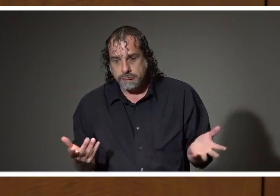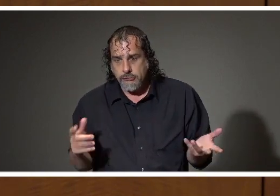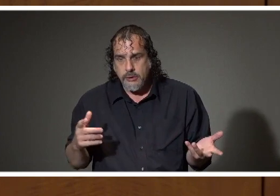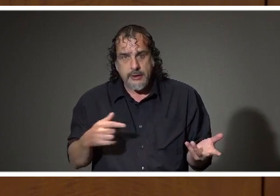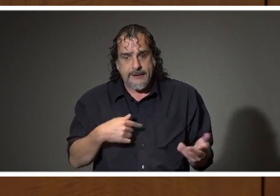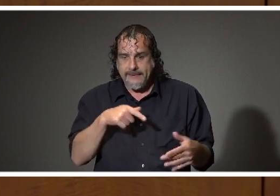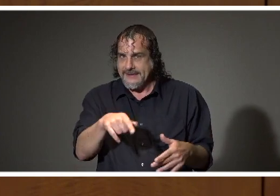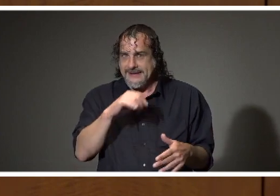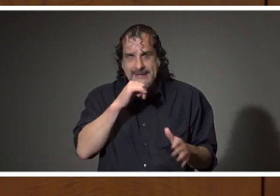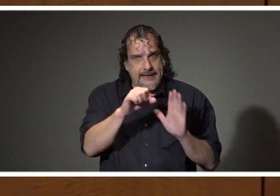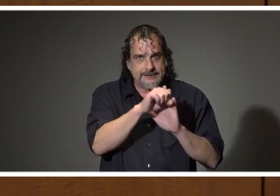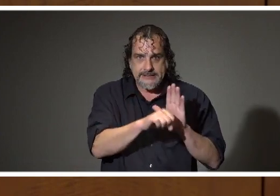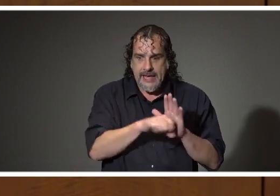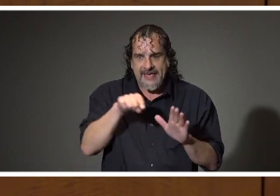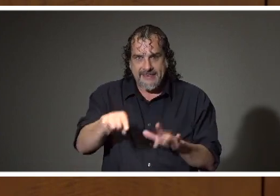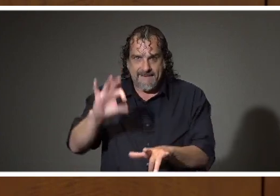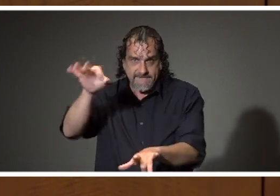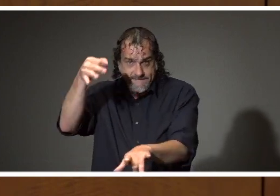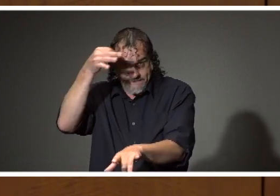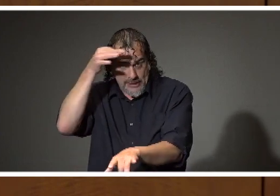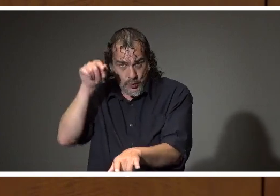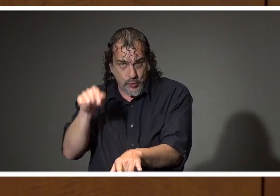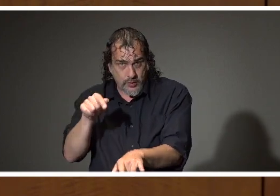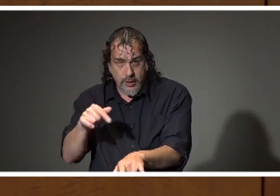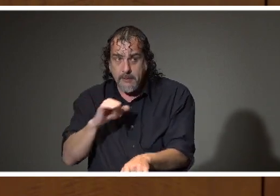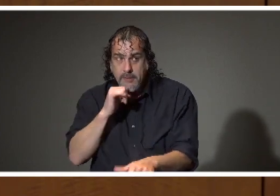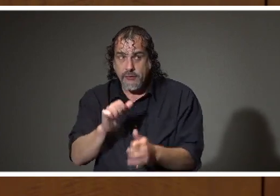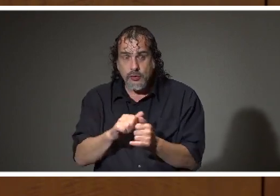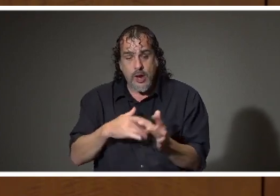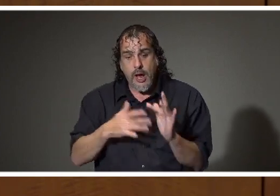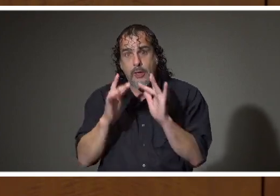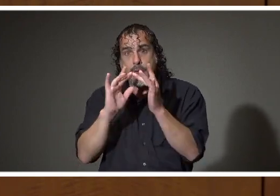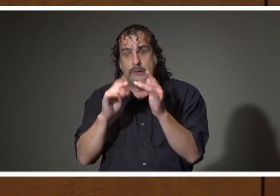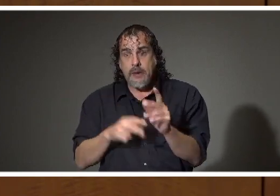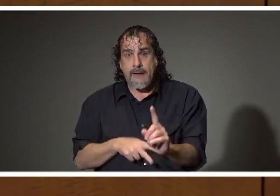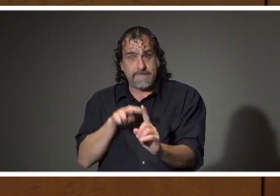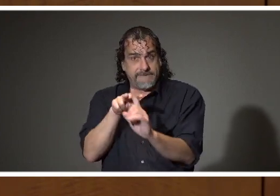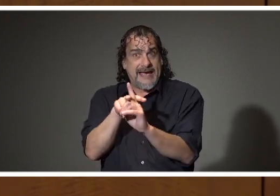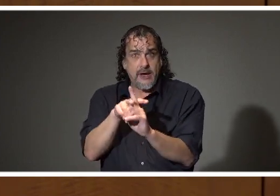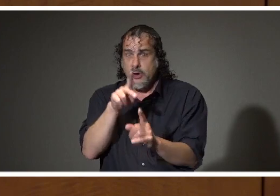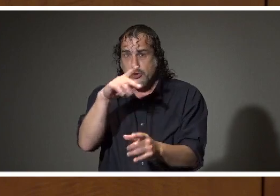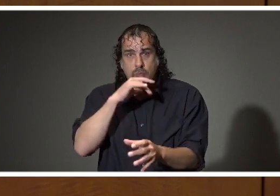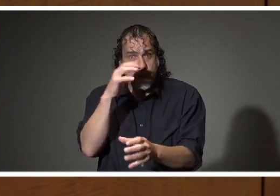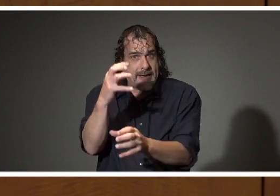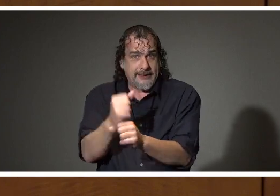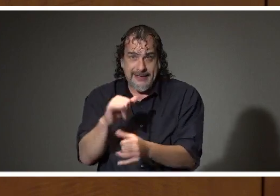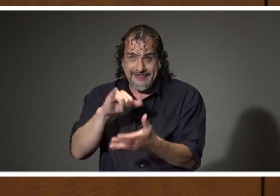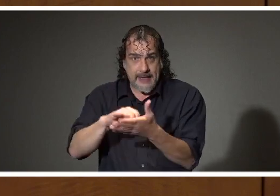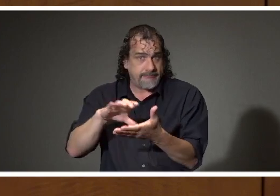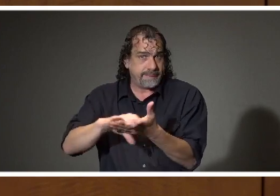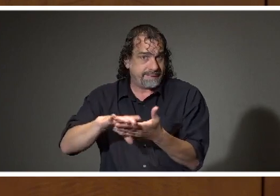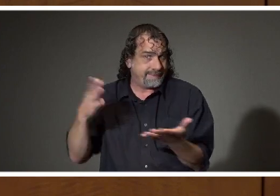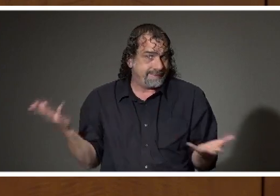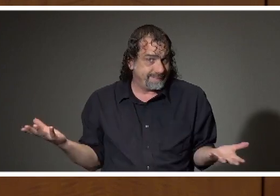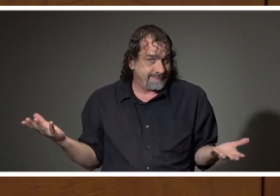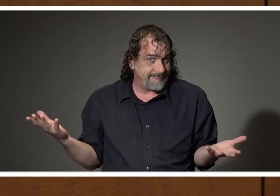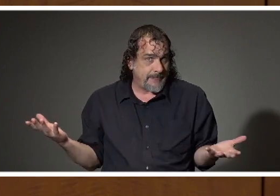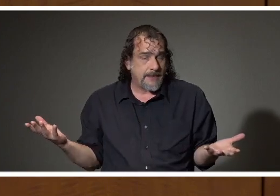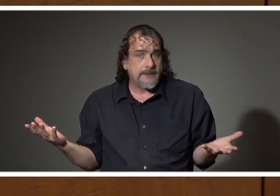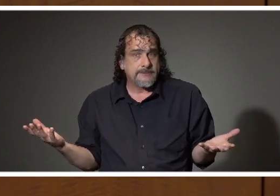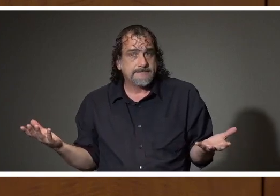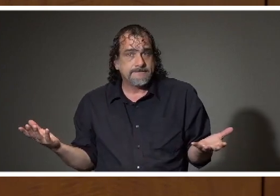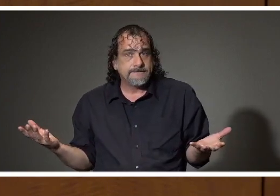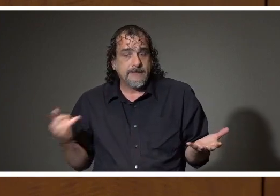state-run. It is a federal program. But if you don't go to the website and file, you will not be eligible for that money if you have any